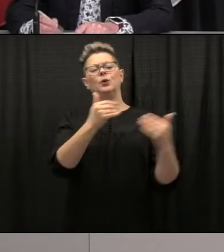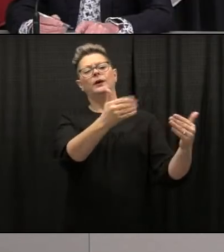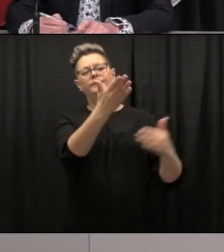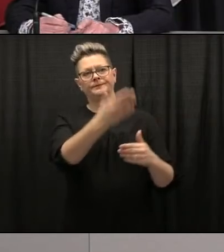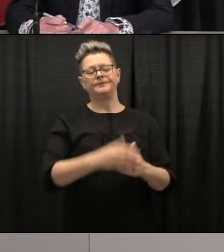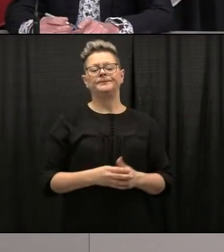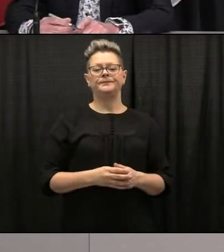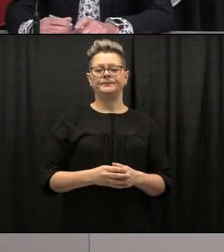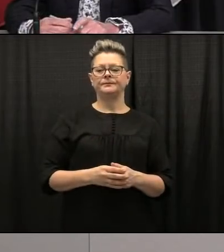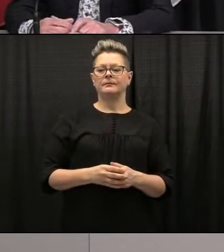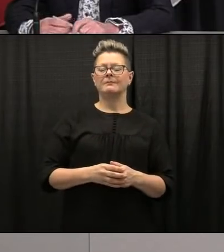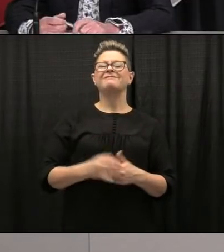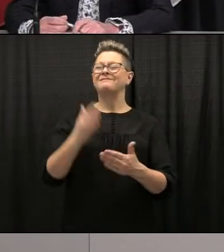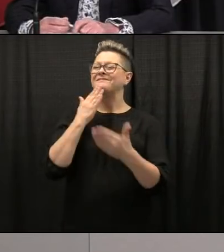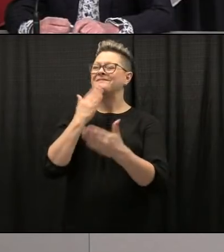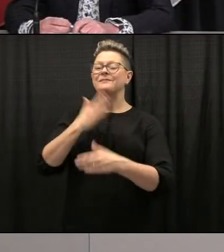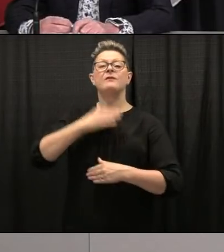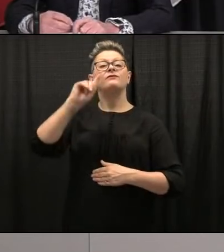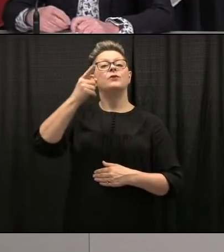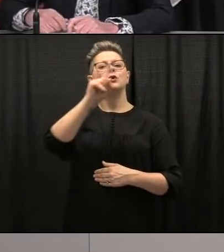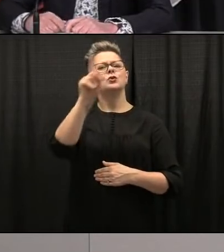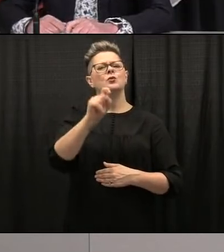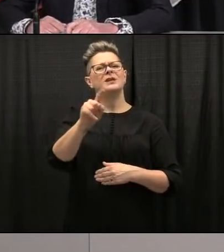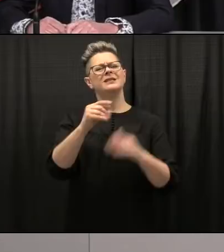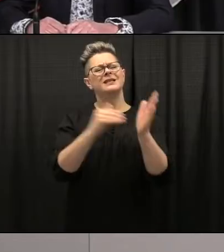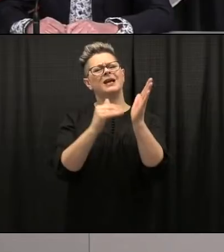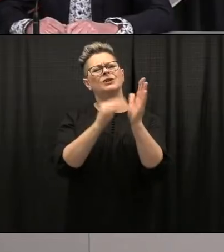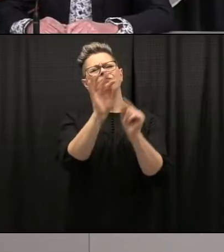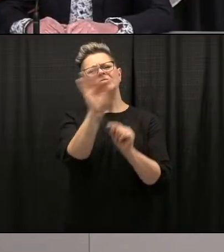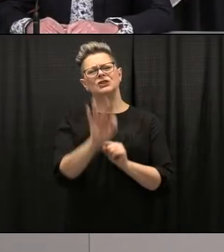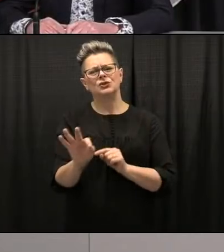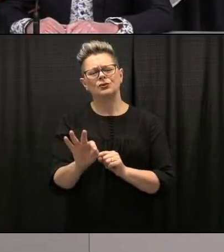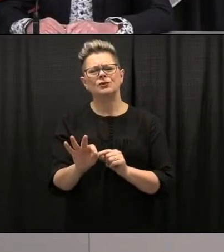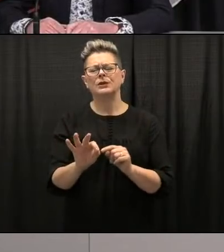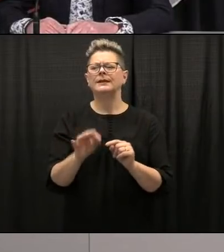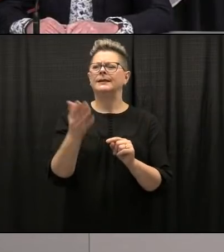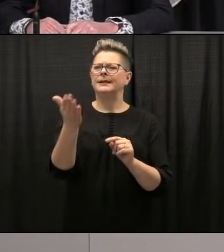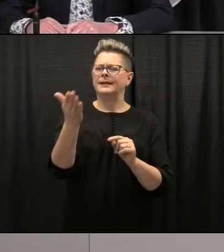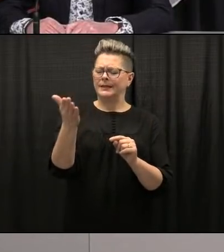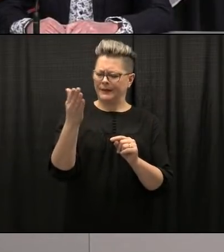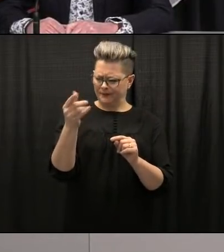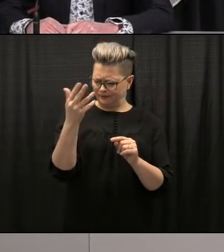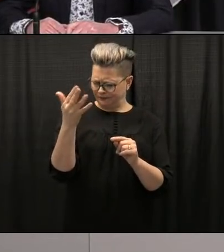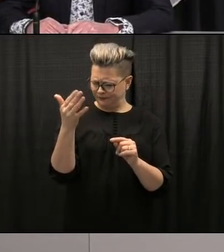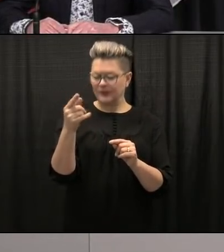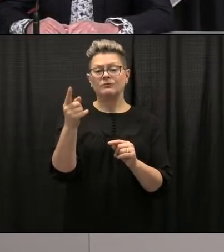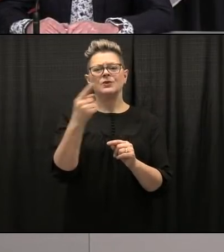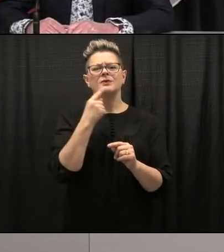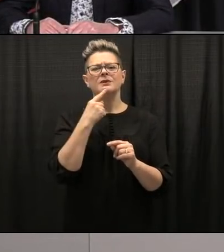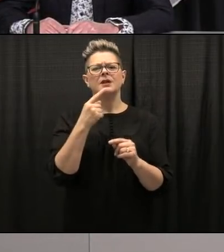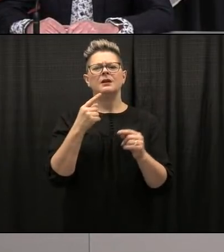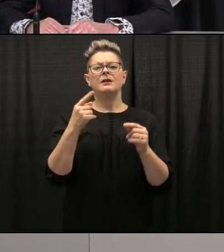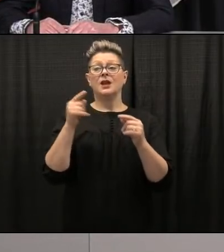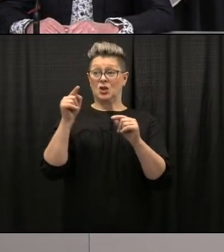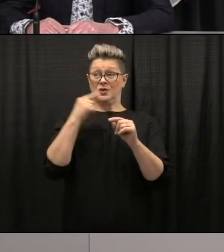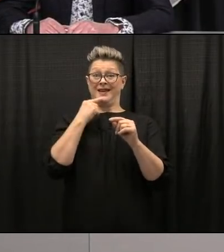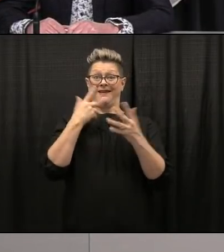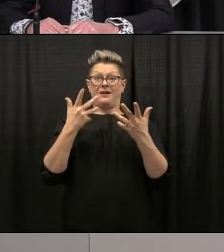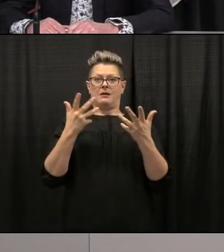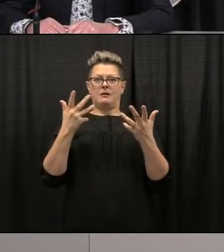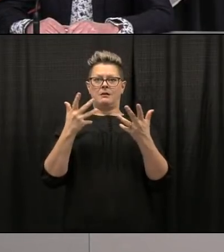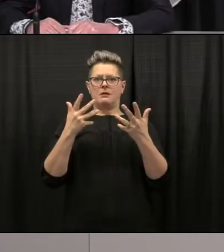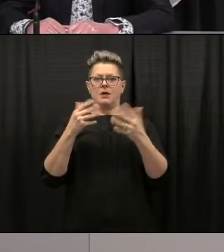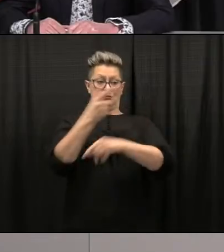Hi, thank you. My first question is for Dr. Fitzgerald, and that's you mentioned that we've reached a bit of a plateau in